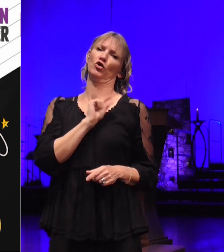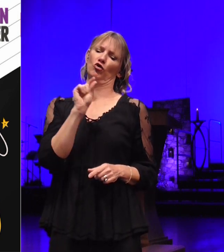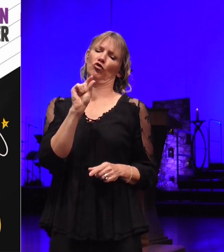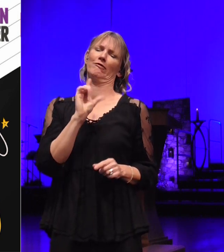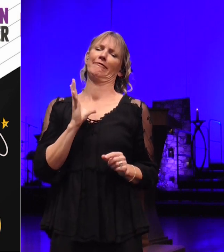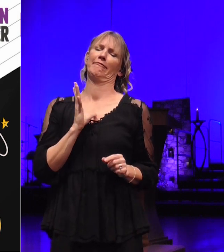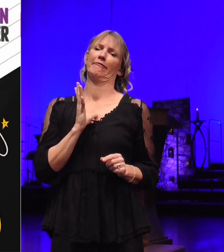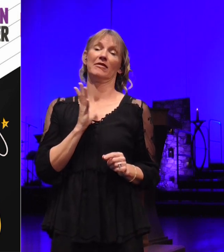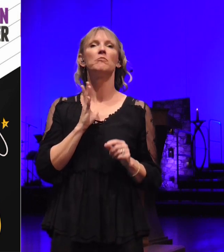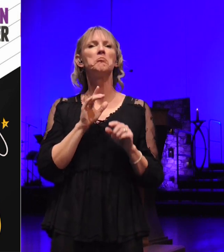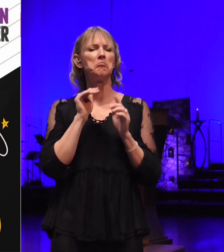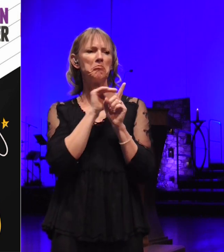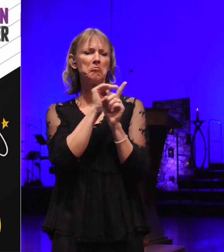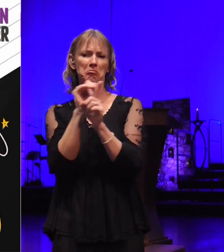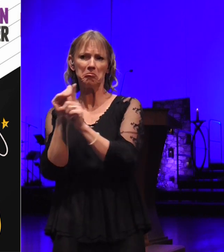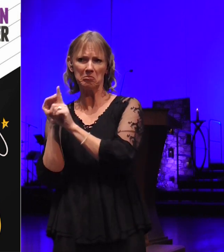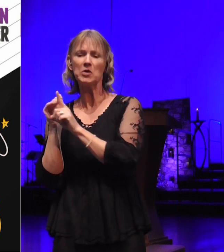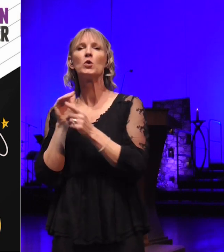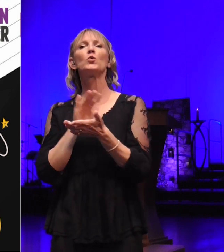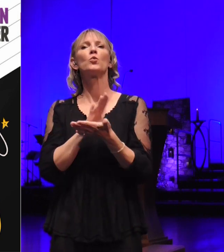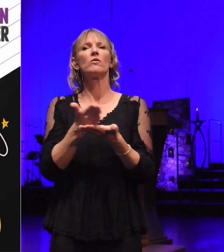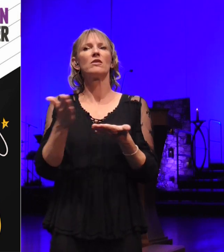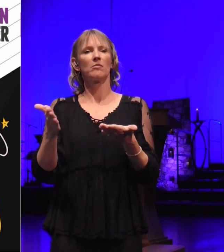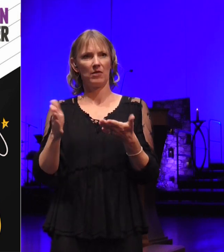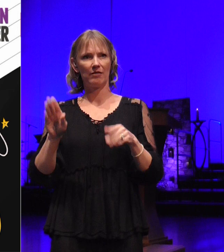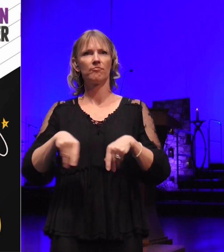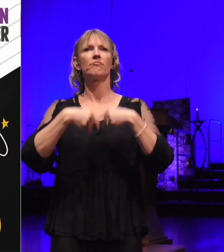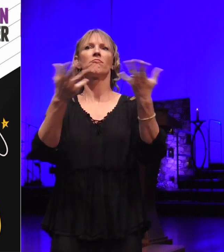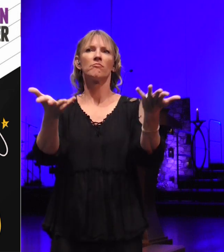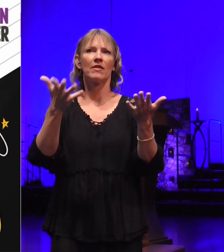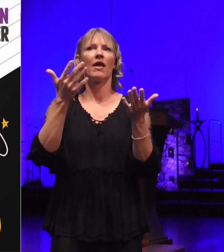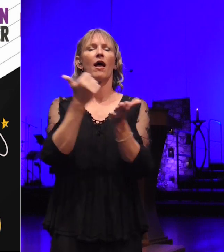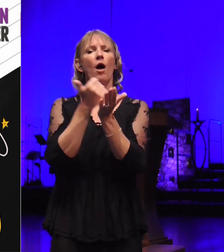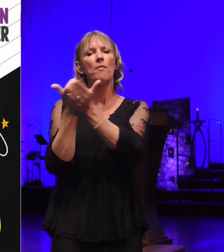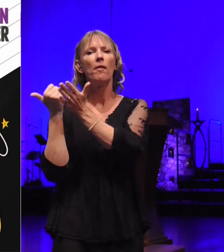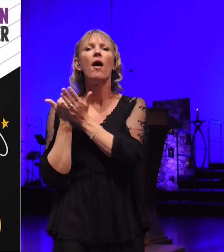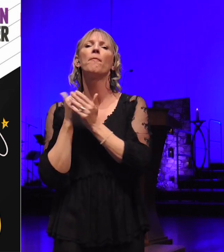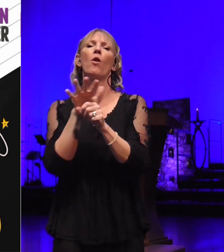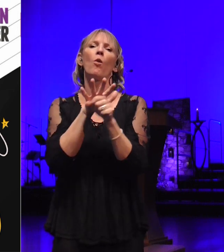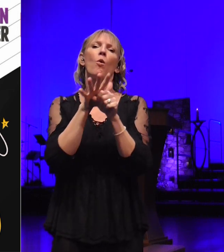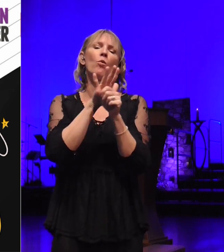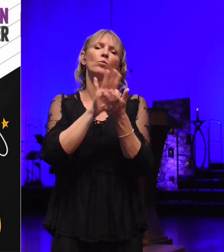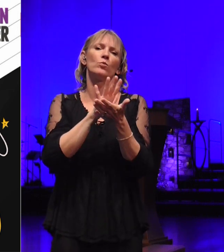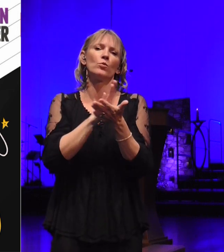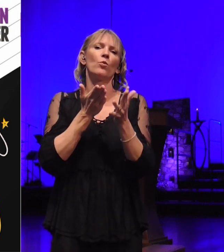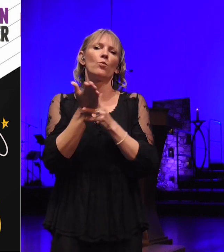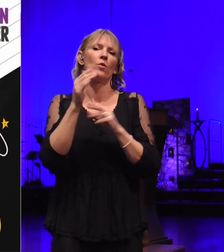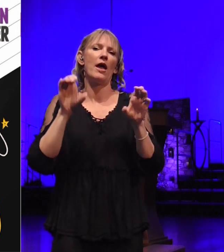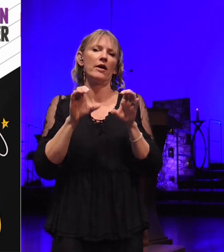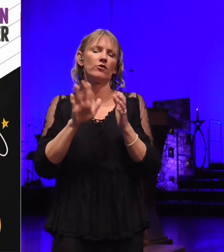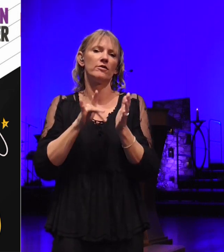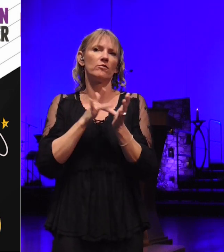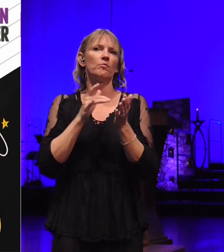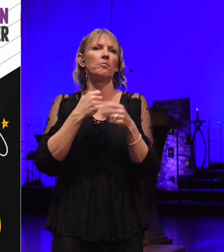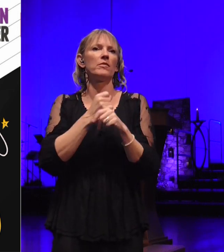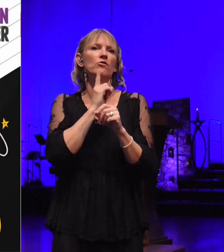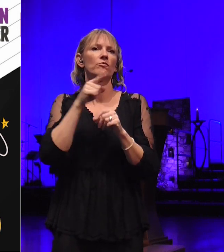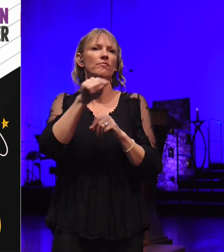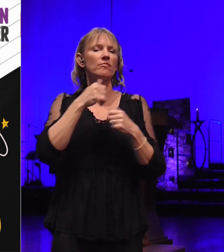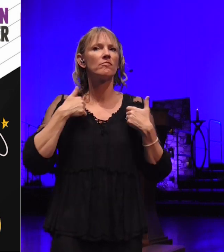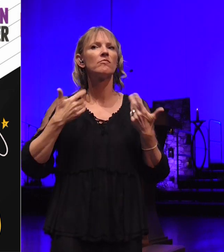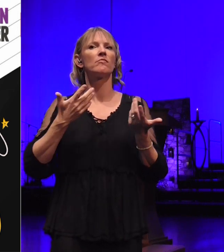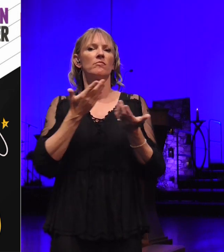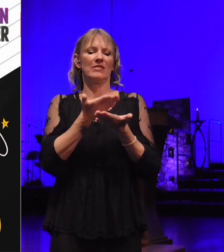that this school supplies just goes to help all of our local kids at our local schools through the Action Center have the supplies they need to have a